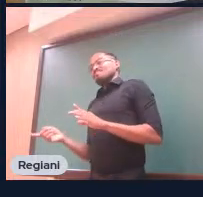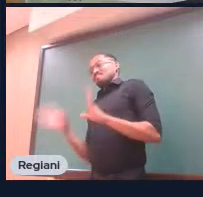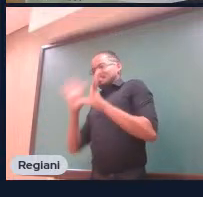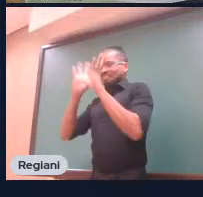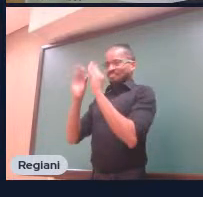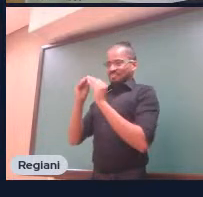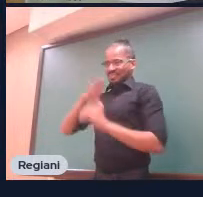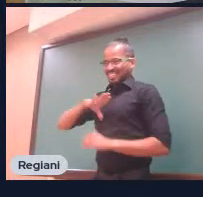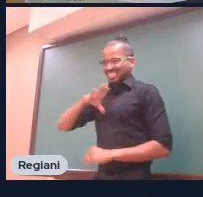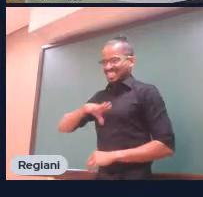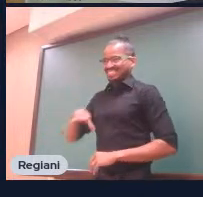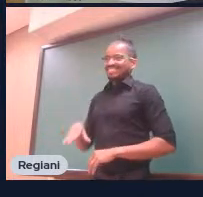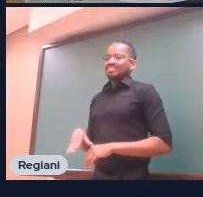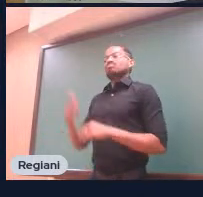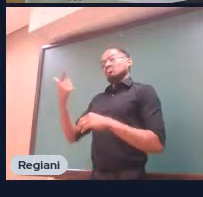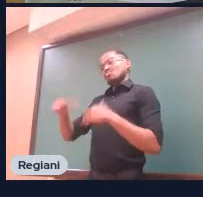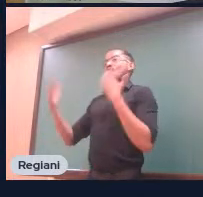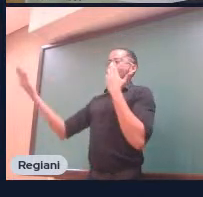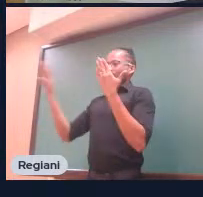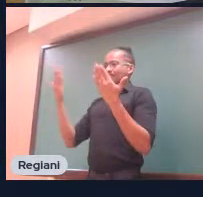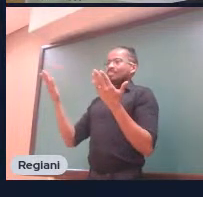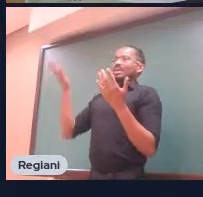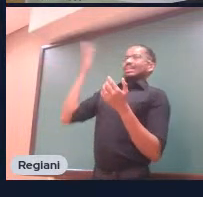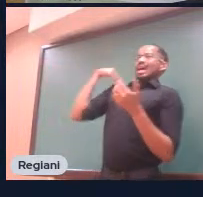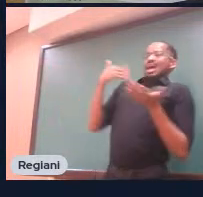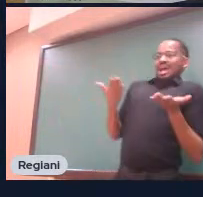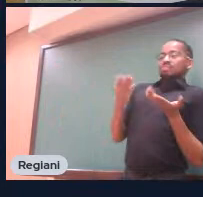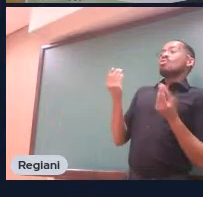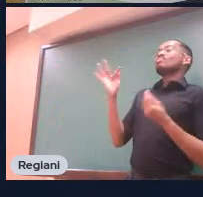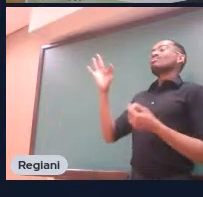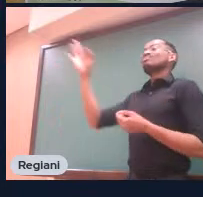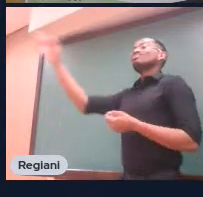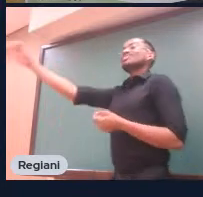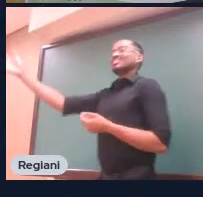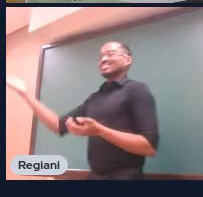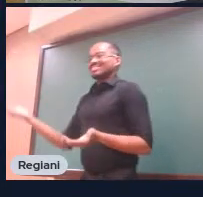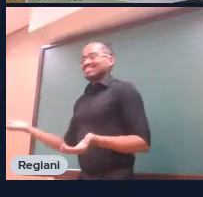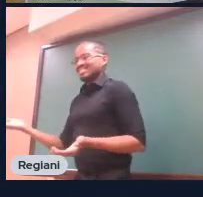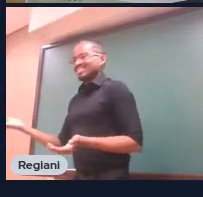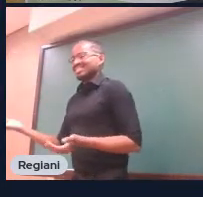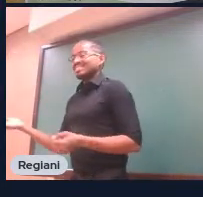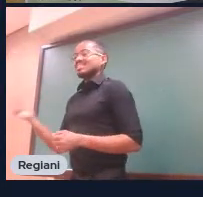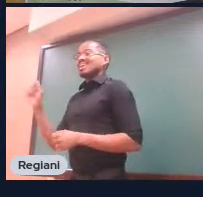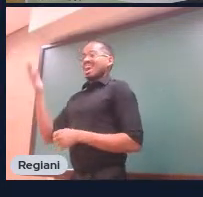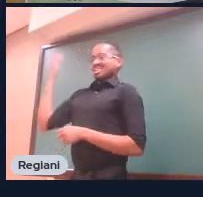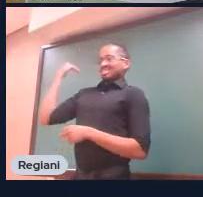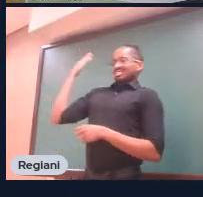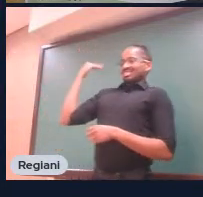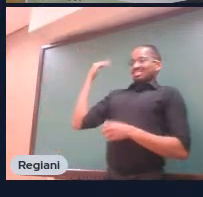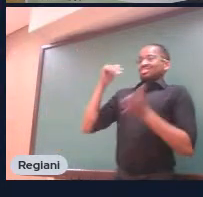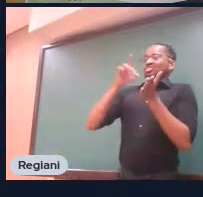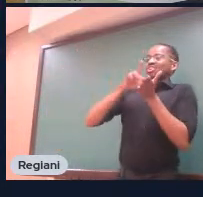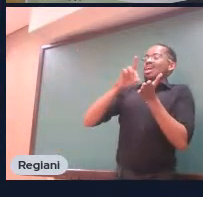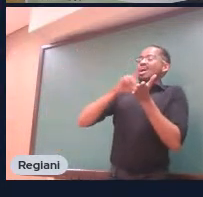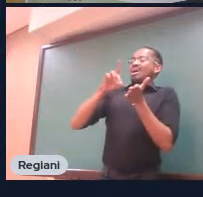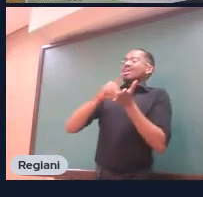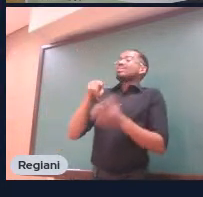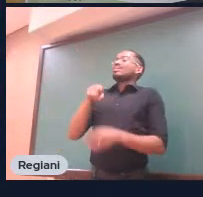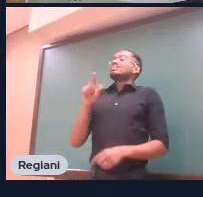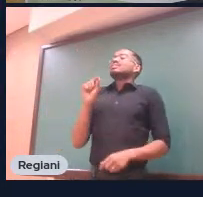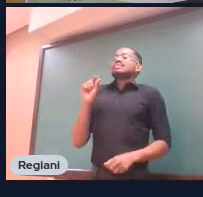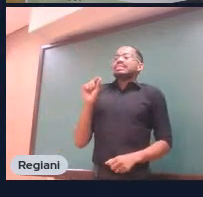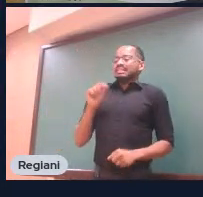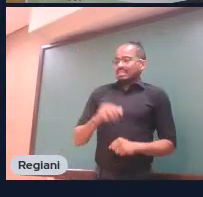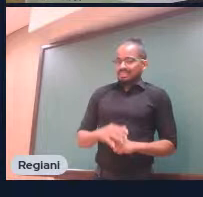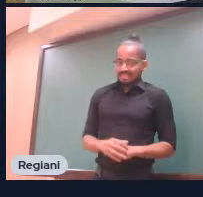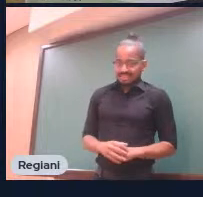de passado, presente e futuro, considerando que os dicionários eles tinham uma tendência de ficar